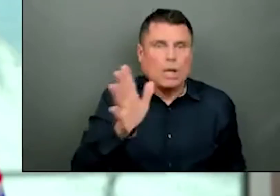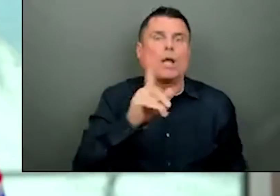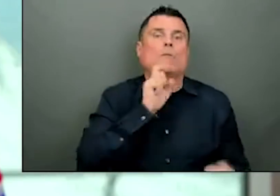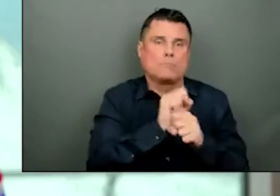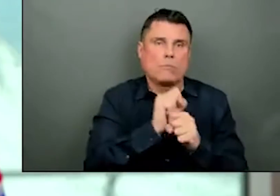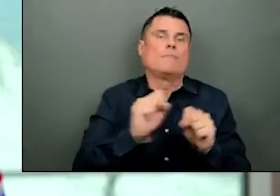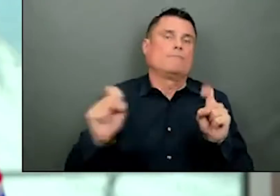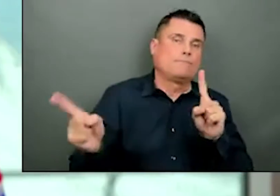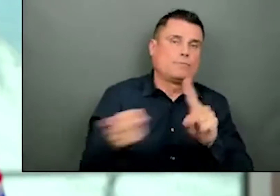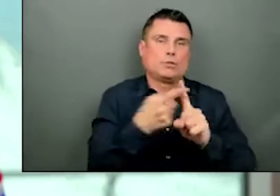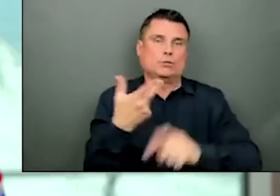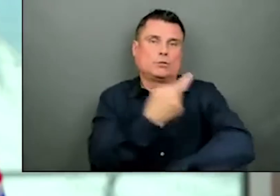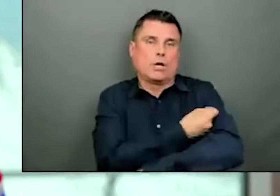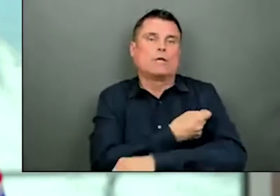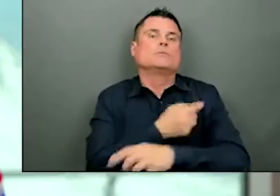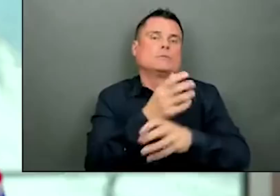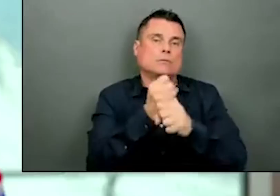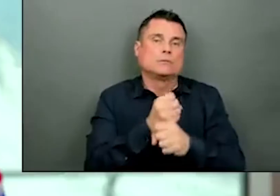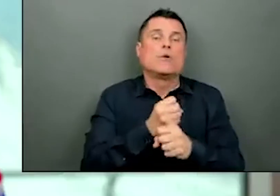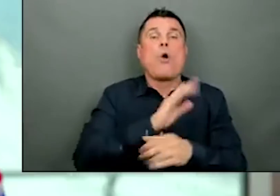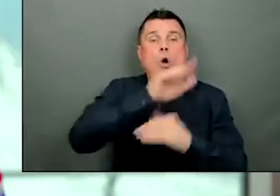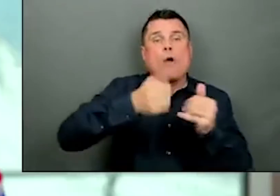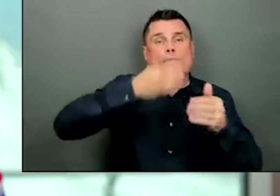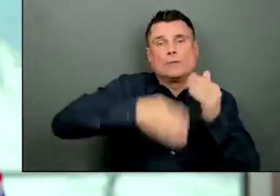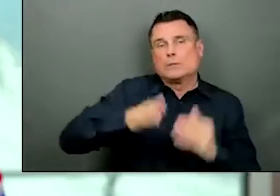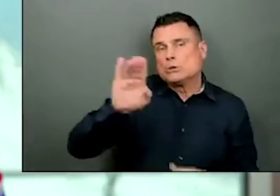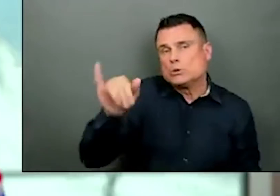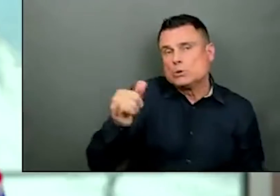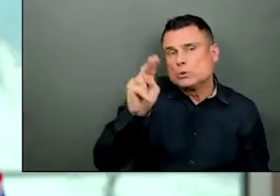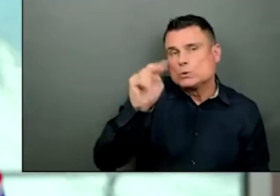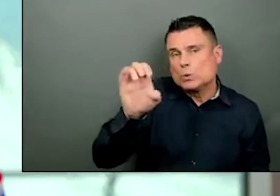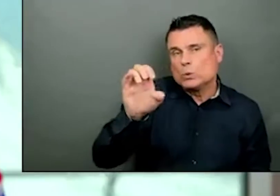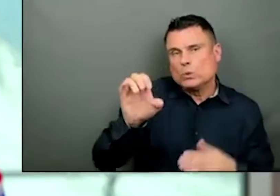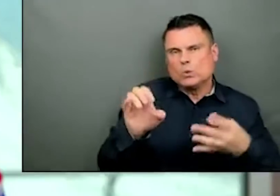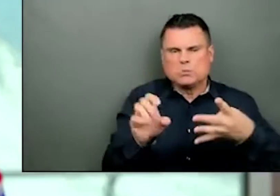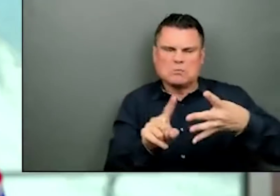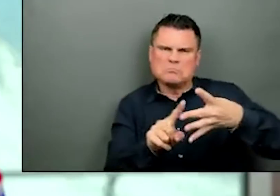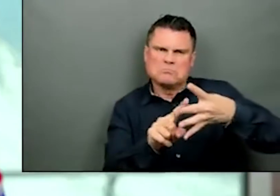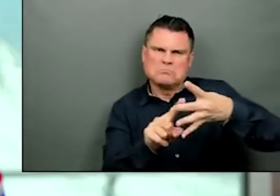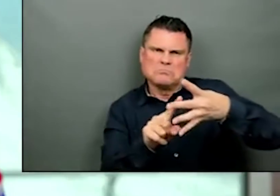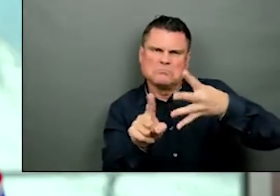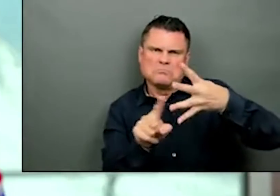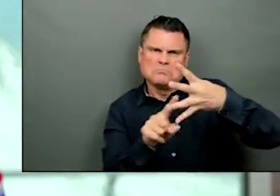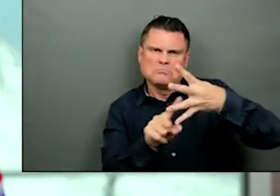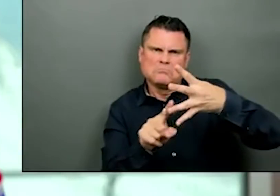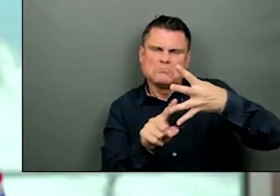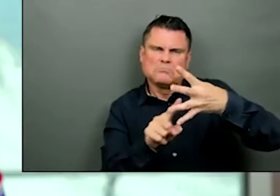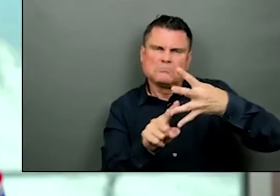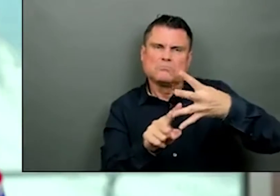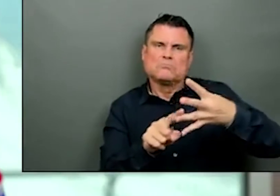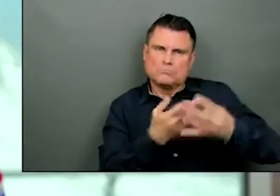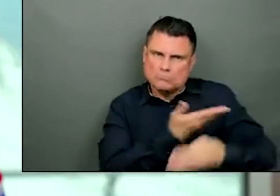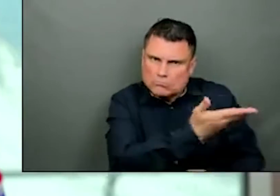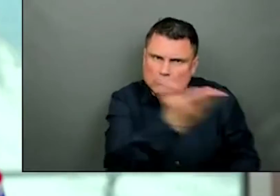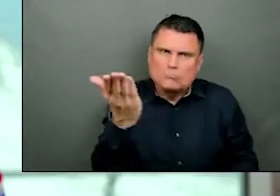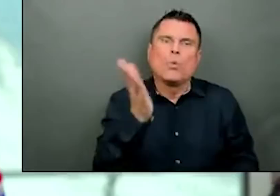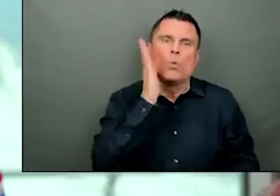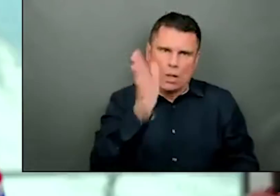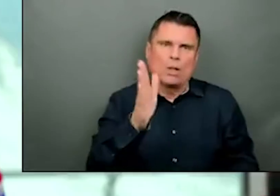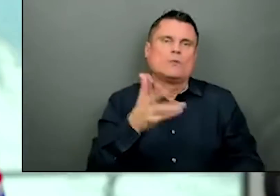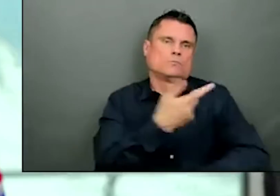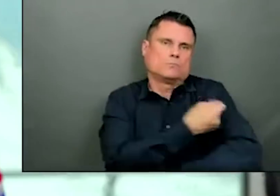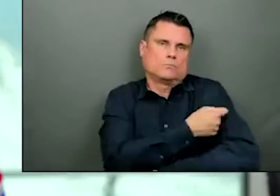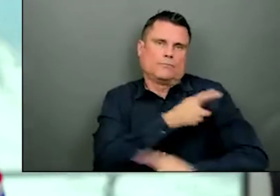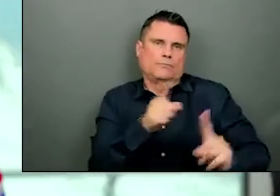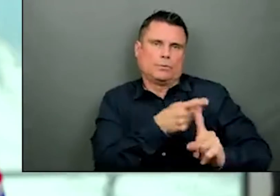Many people also wonder this week especially about the pause that we've had in the Covishield, which is the Serum Institute of India,